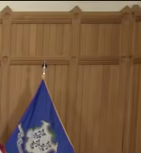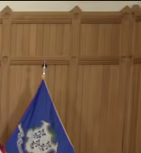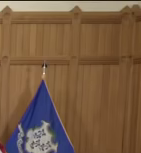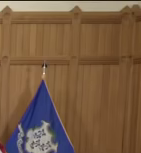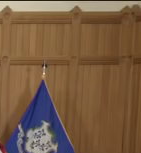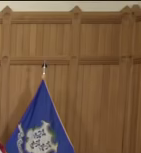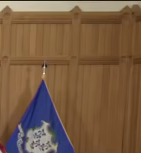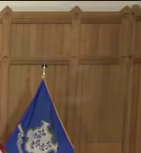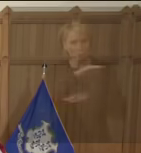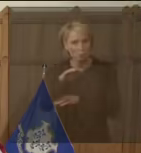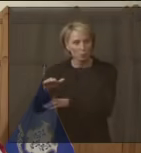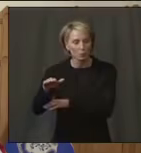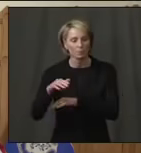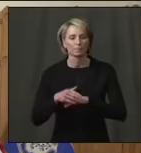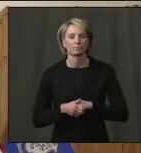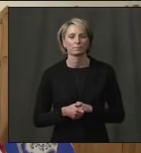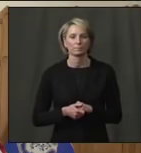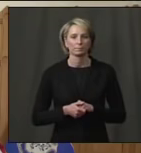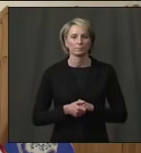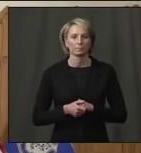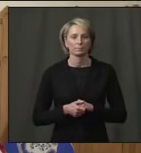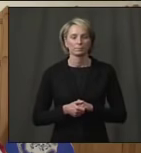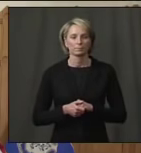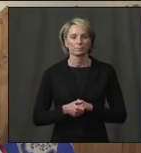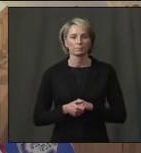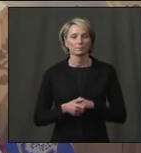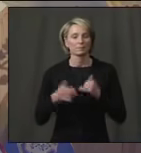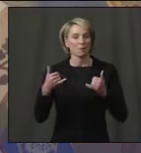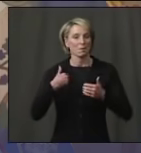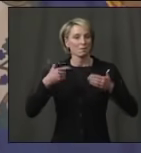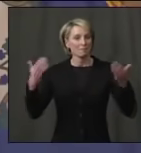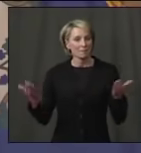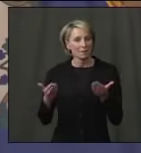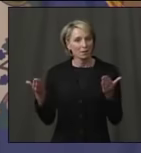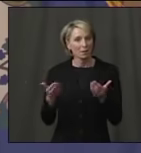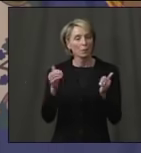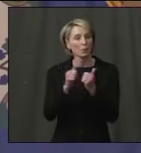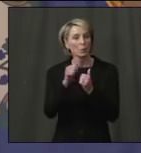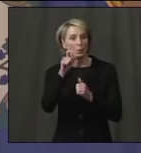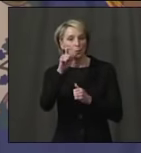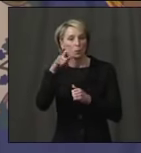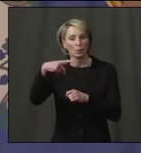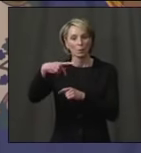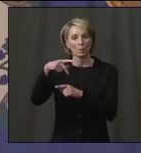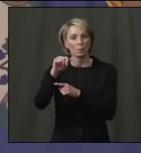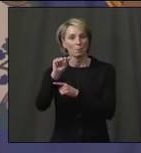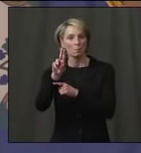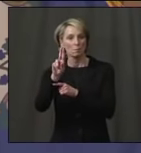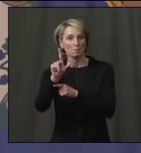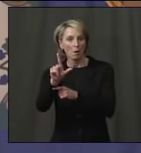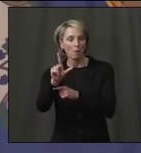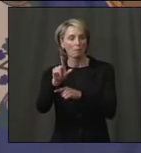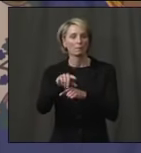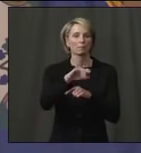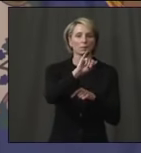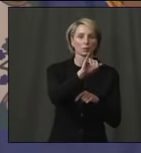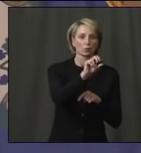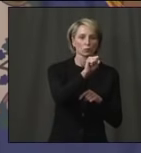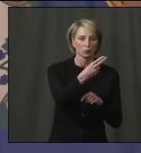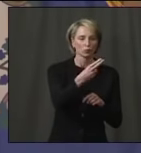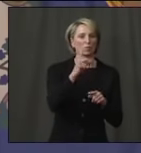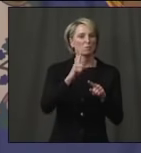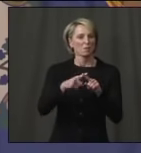Right, good afternoon, everybody. Back with Paul and Josh and two special guests I'll introduce just in a